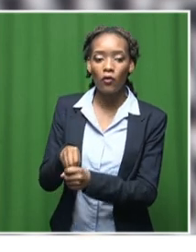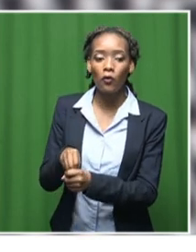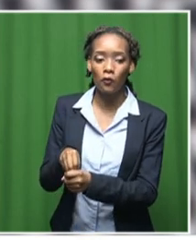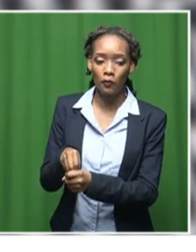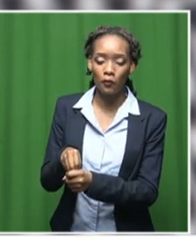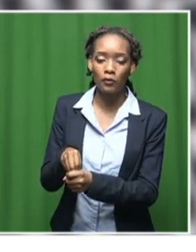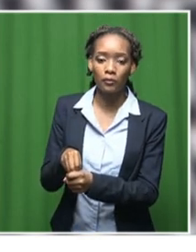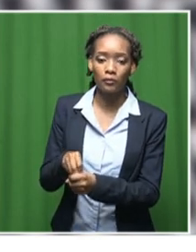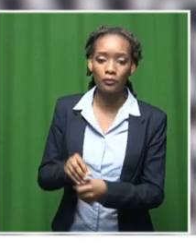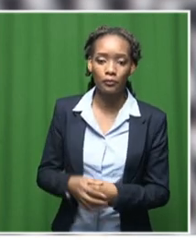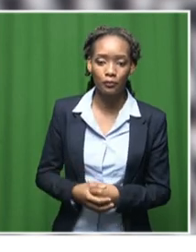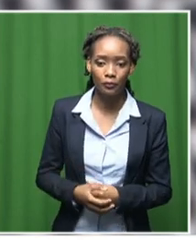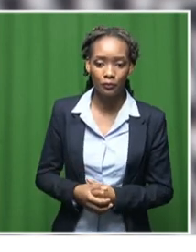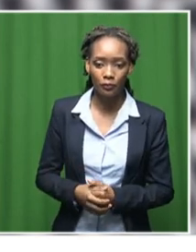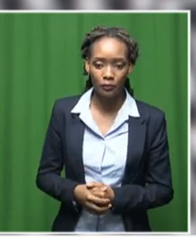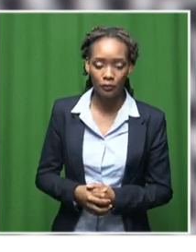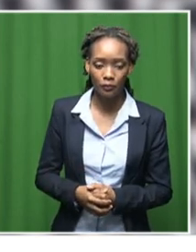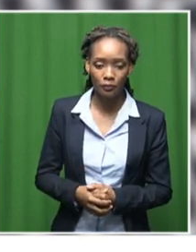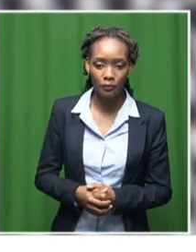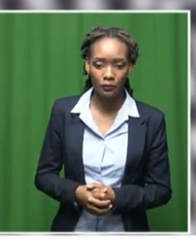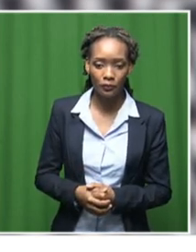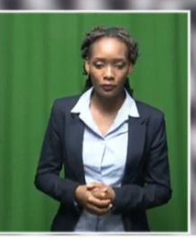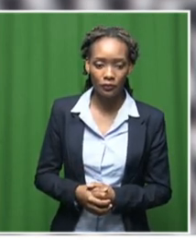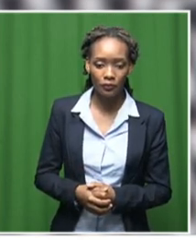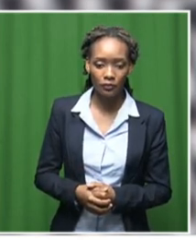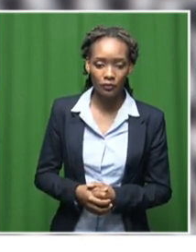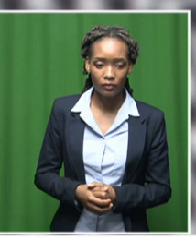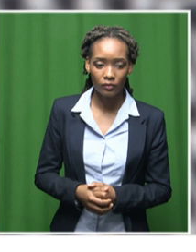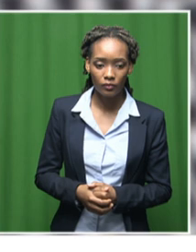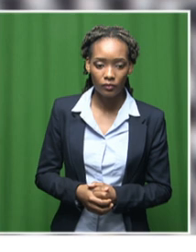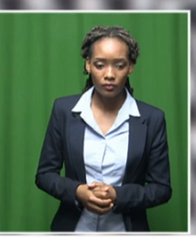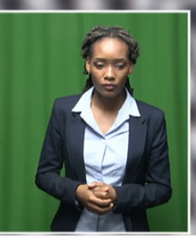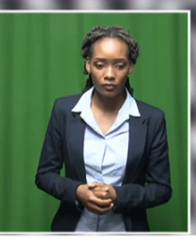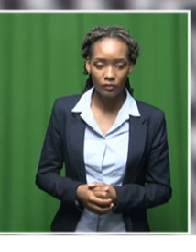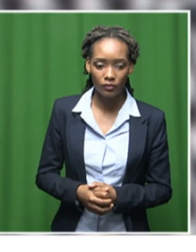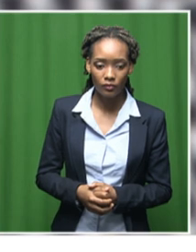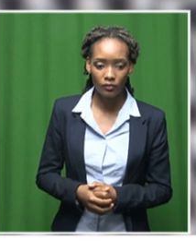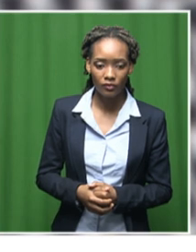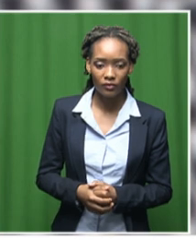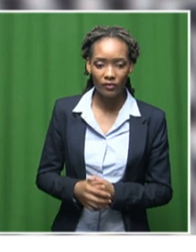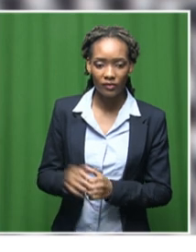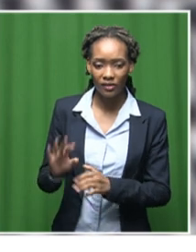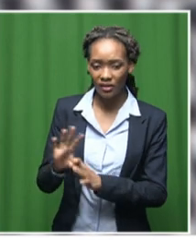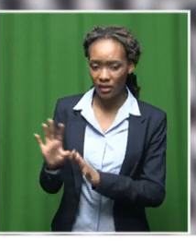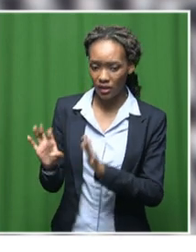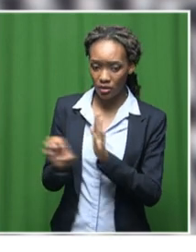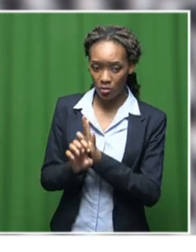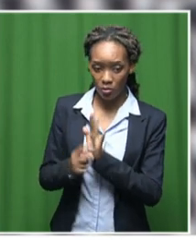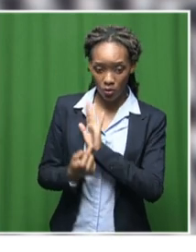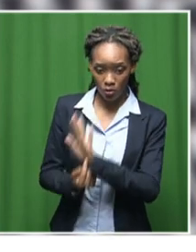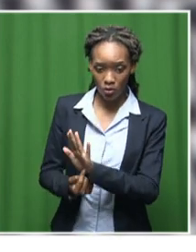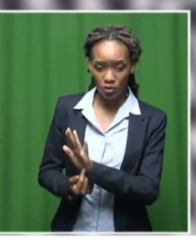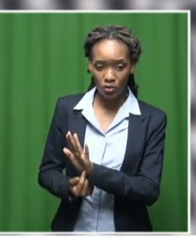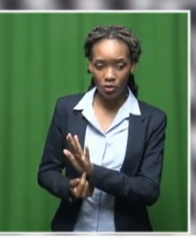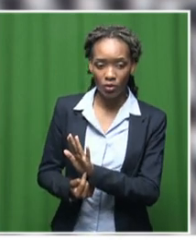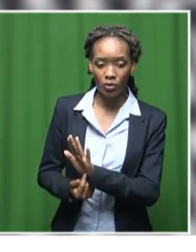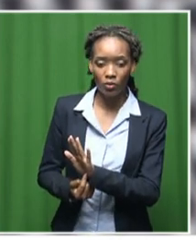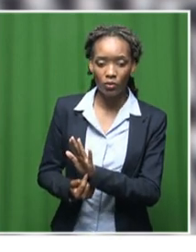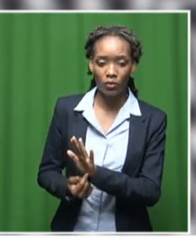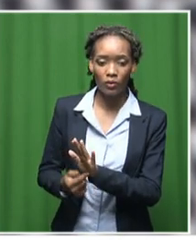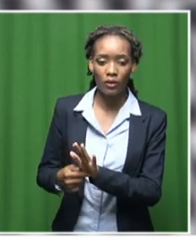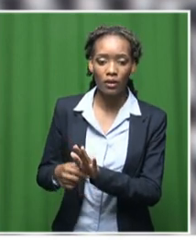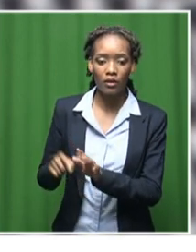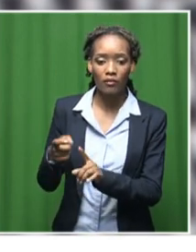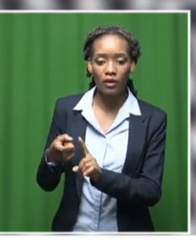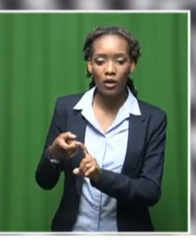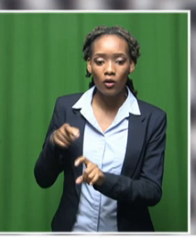the funniness is not in the characters that we portray, but it's the situations within the play that's so